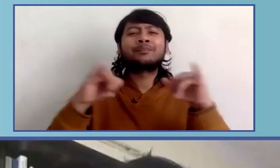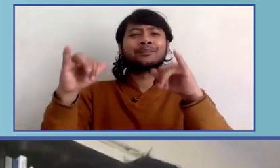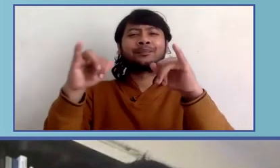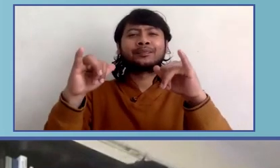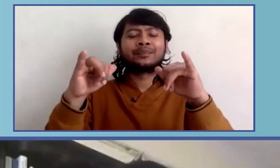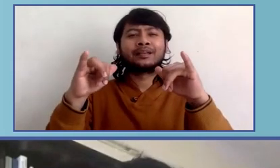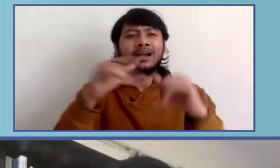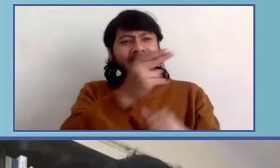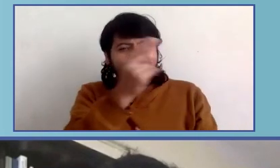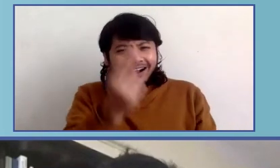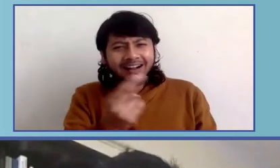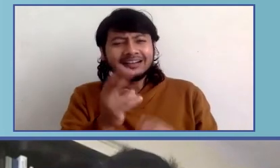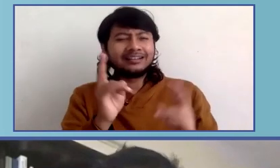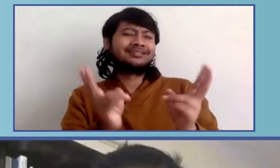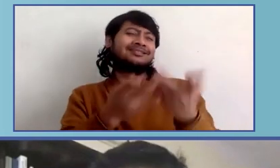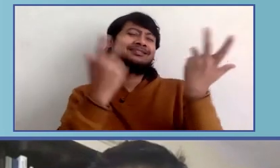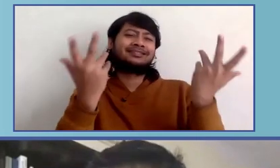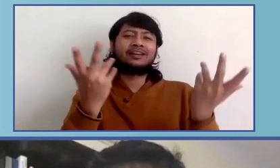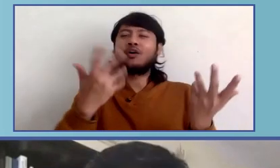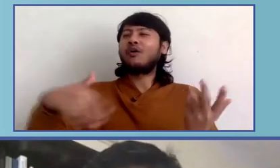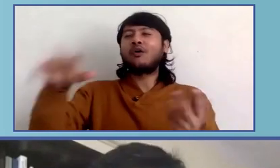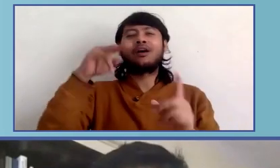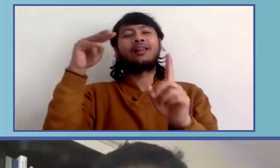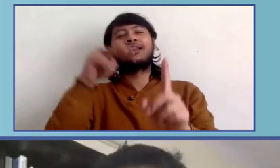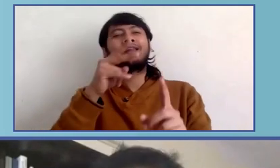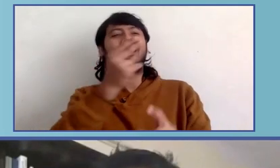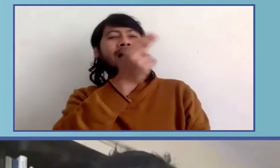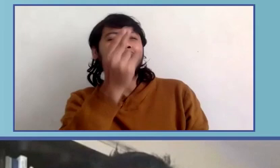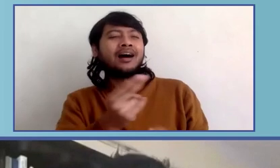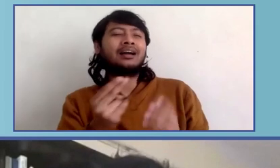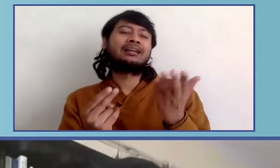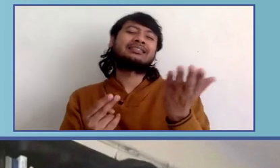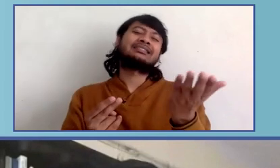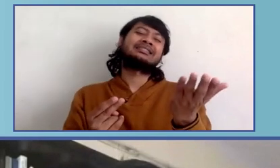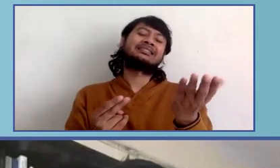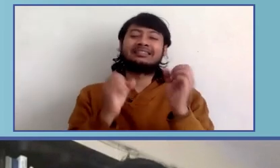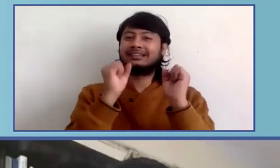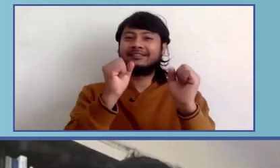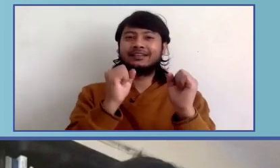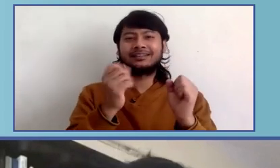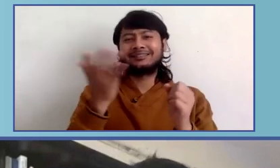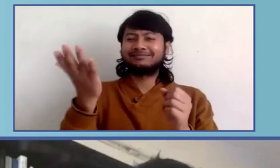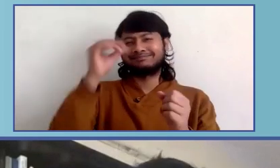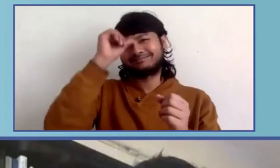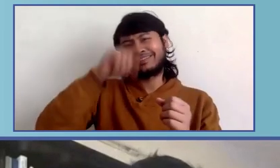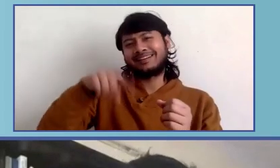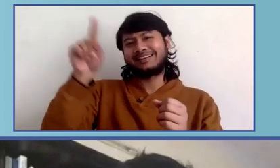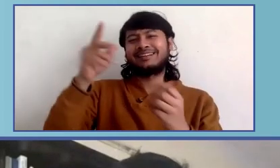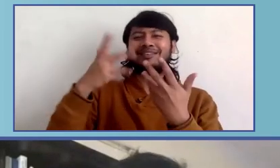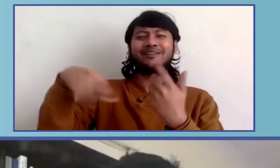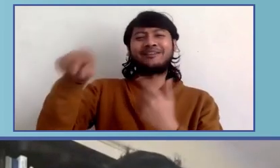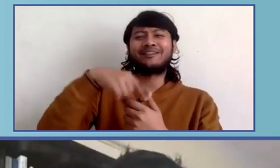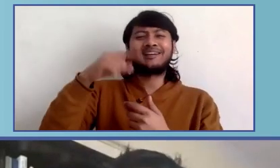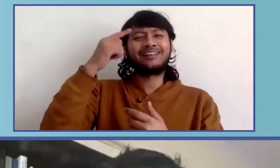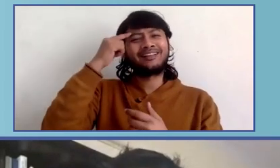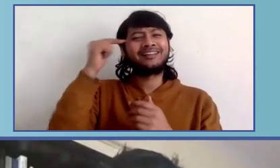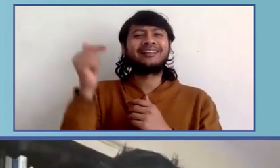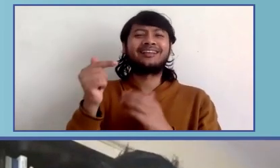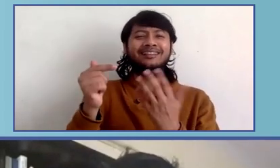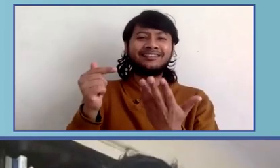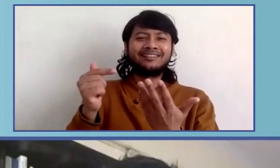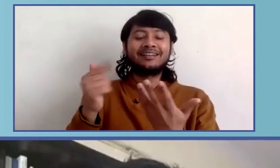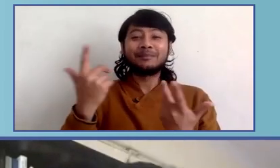as an unconventional career path in India, at least, right? So yeah. I had to continue with my academics